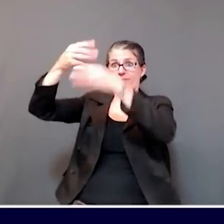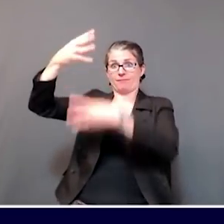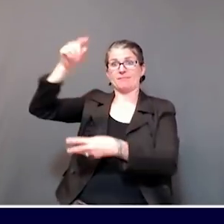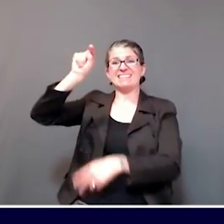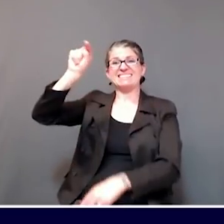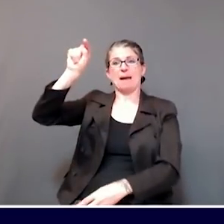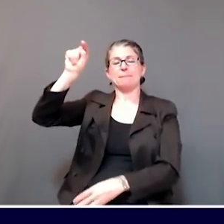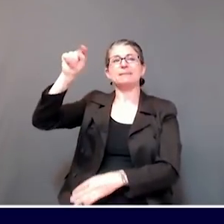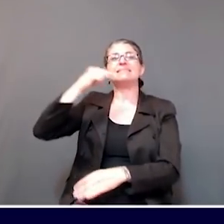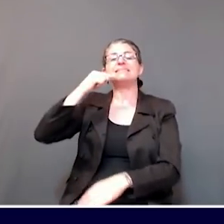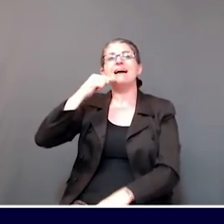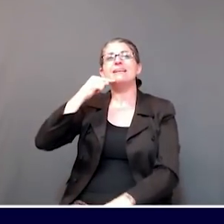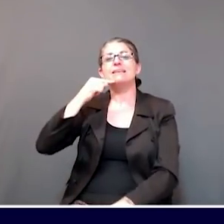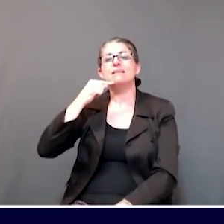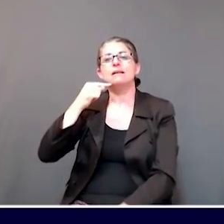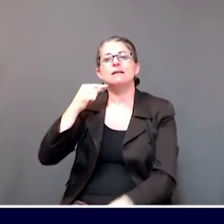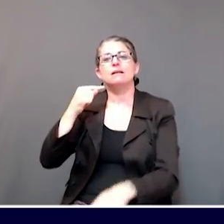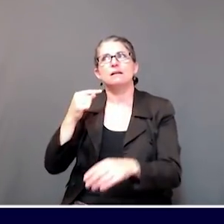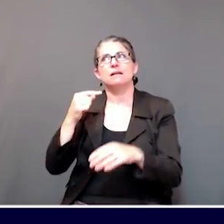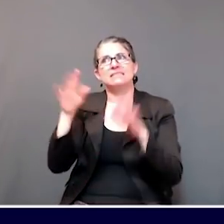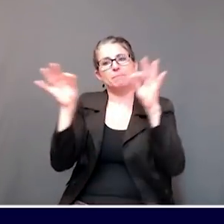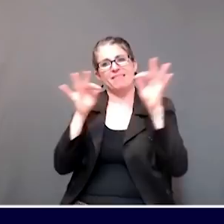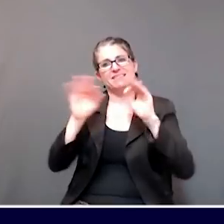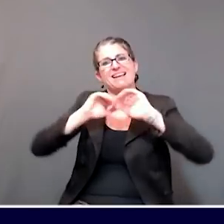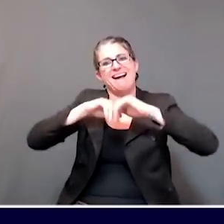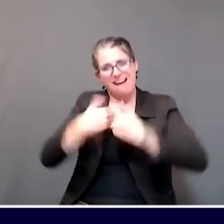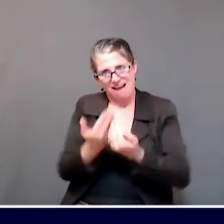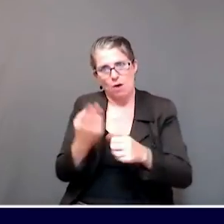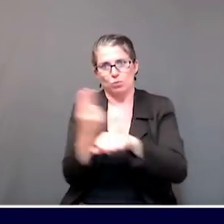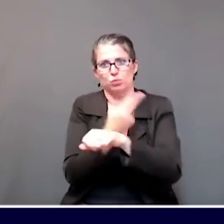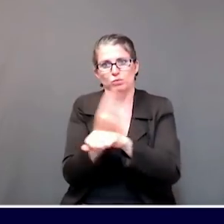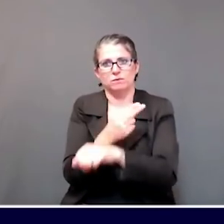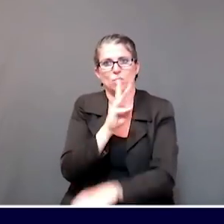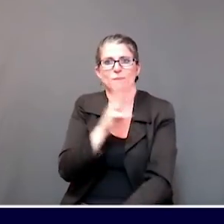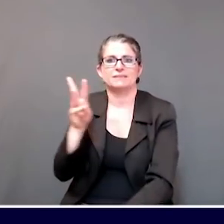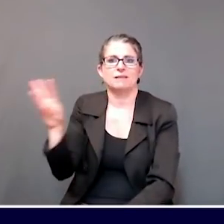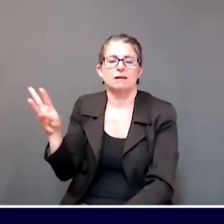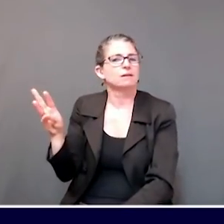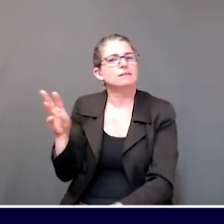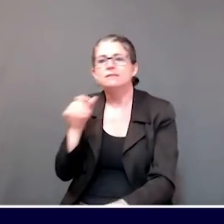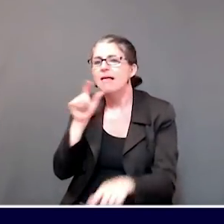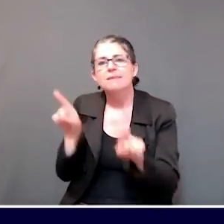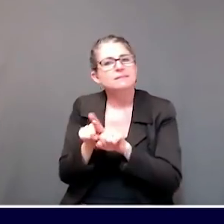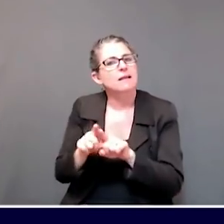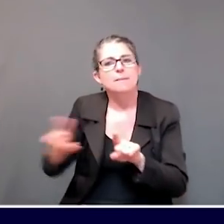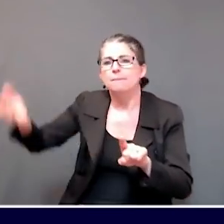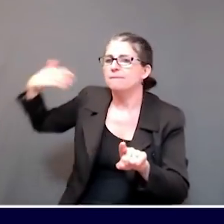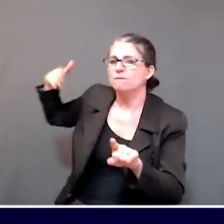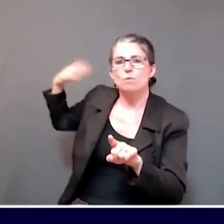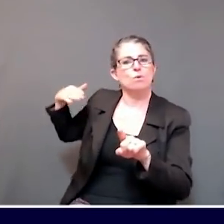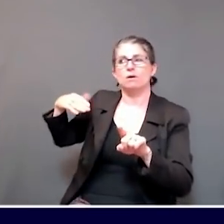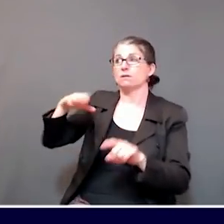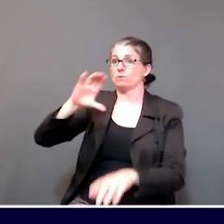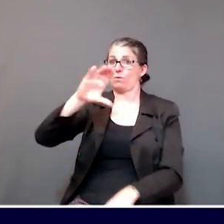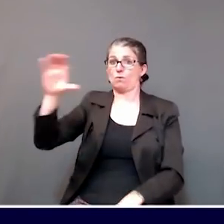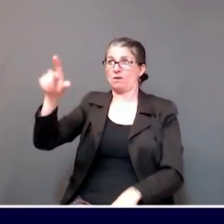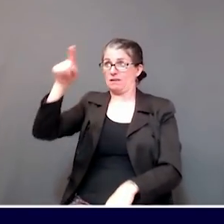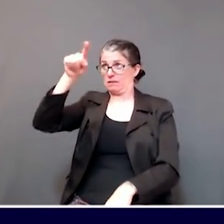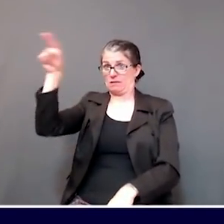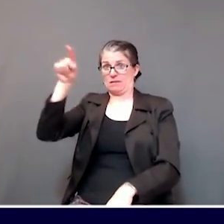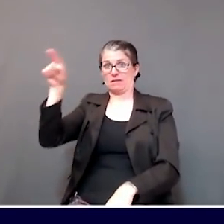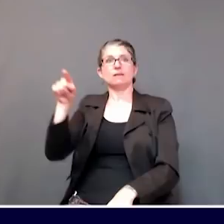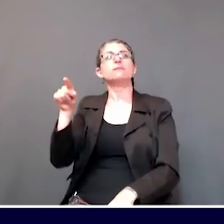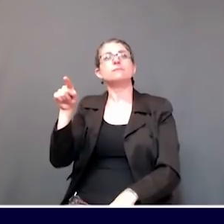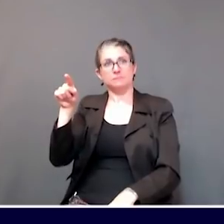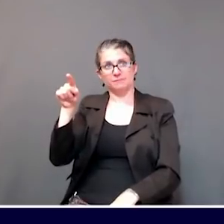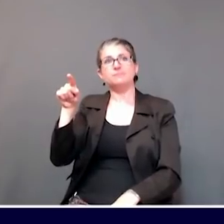and portrayed numbers on our website. Previously, what we reported every morning was that which was reported to the state.